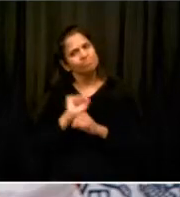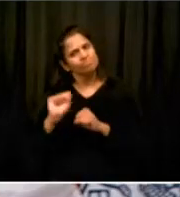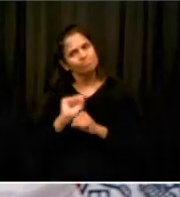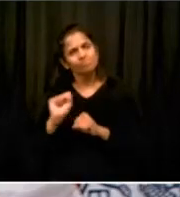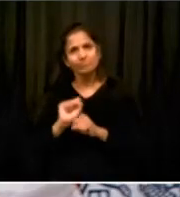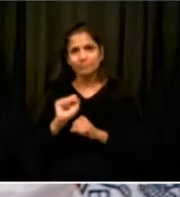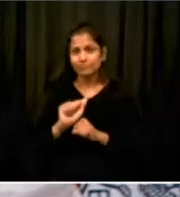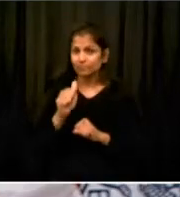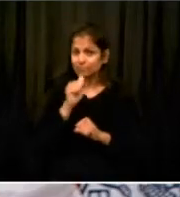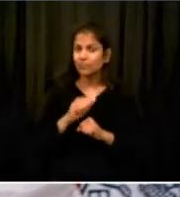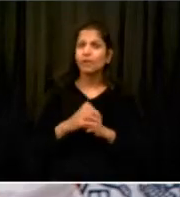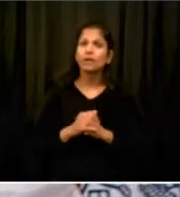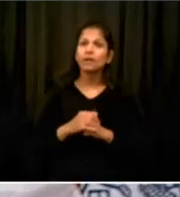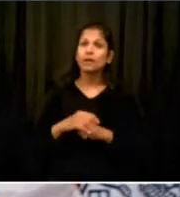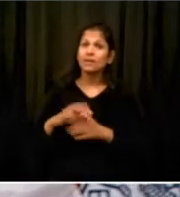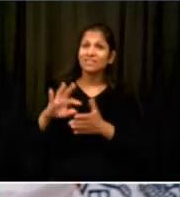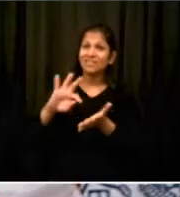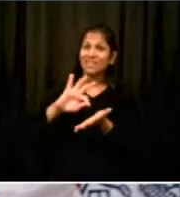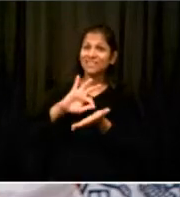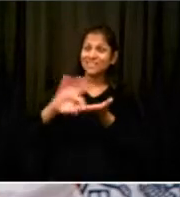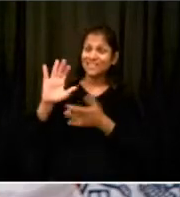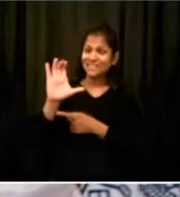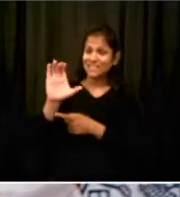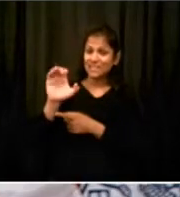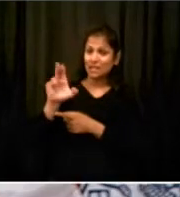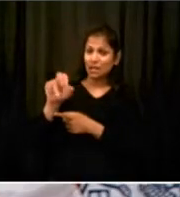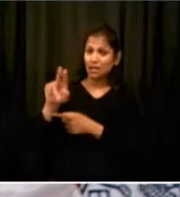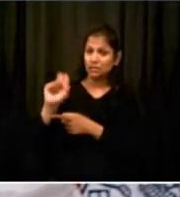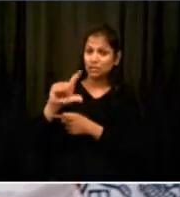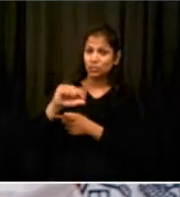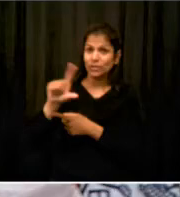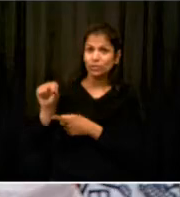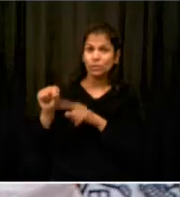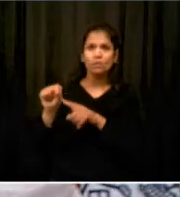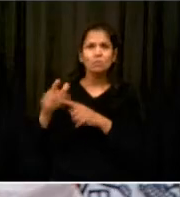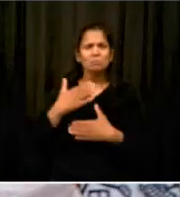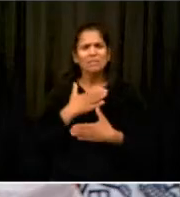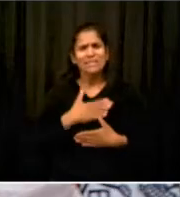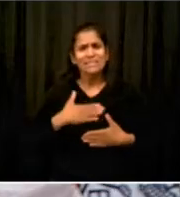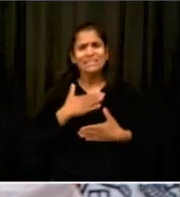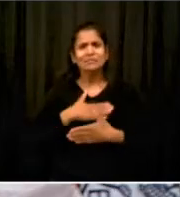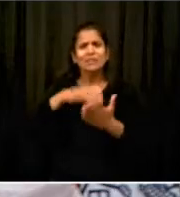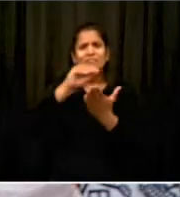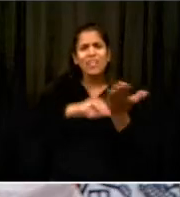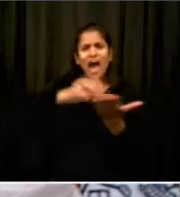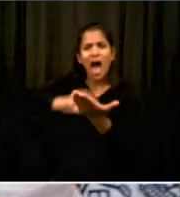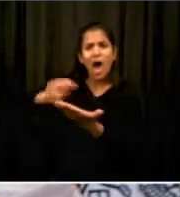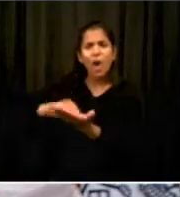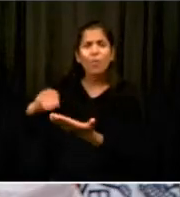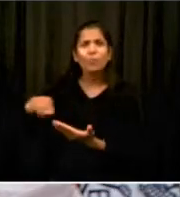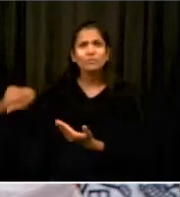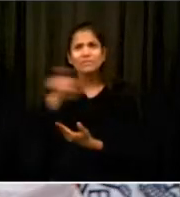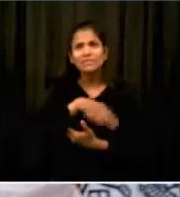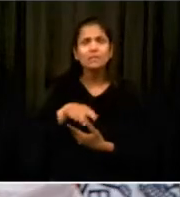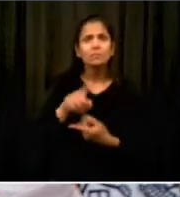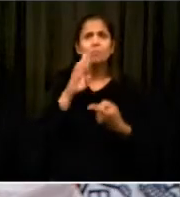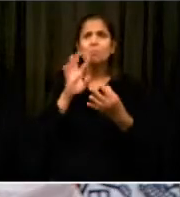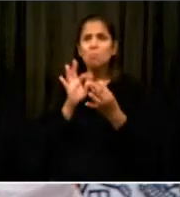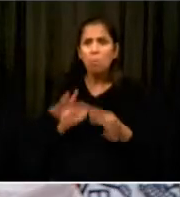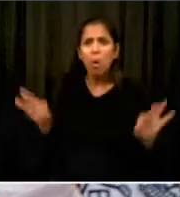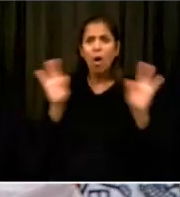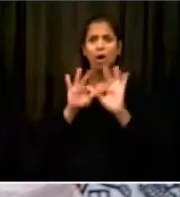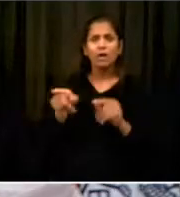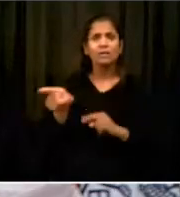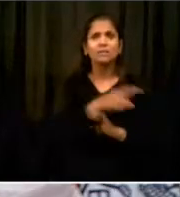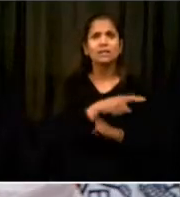see New York City not get its fair share, fill out that census form. Get everyone in your life to fill out that census form. If you are angry when you see attacks on our